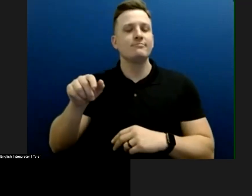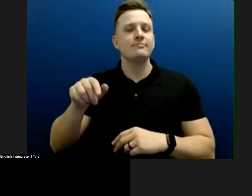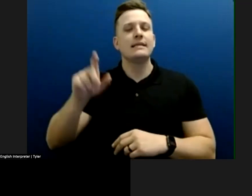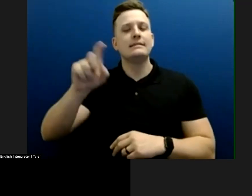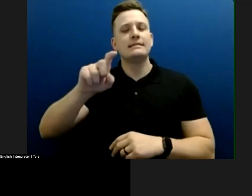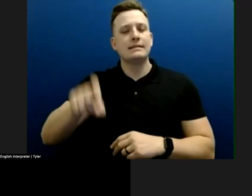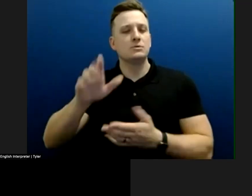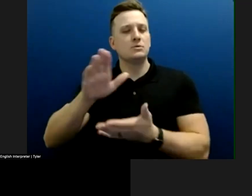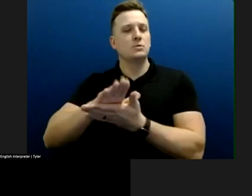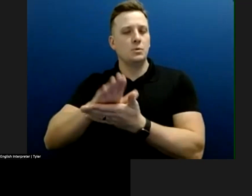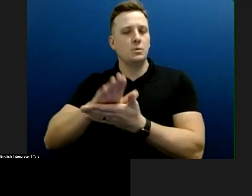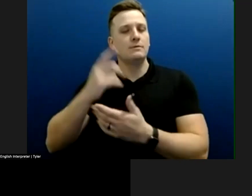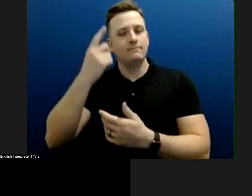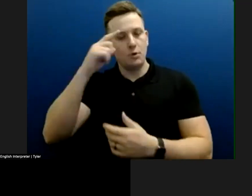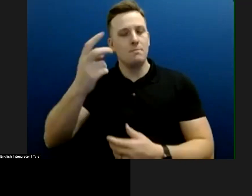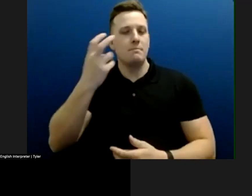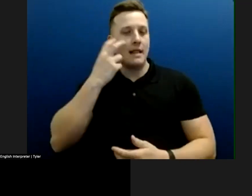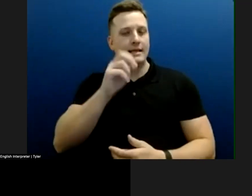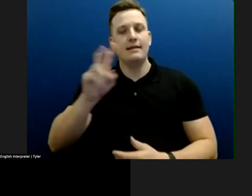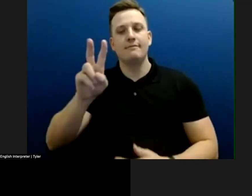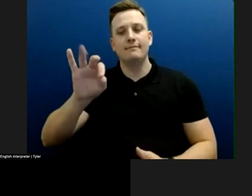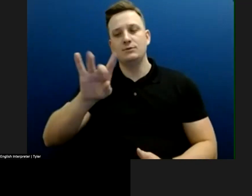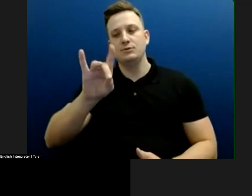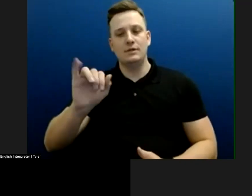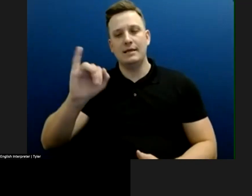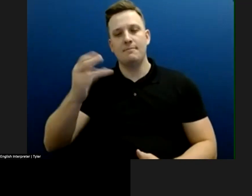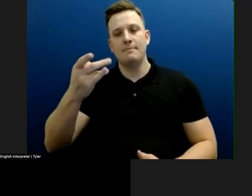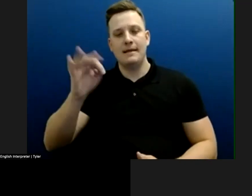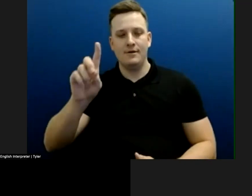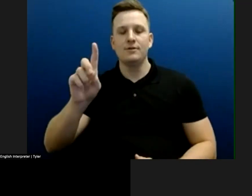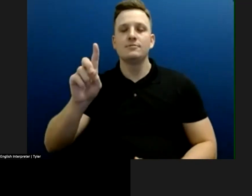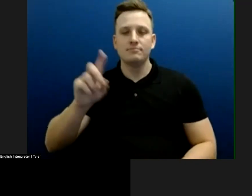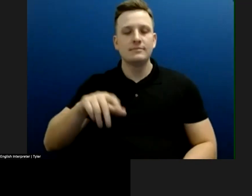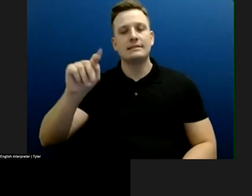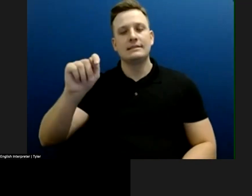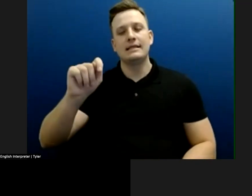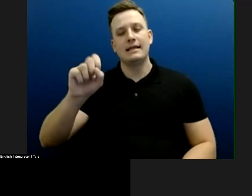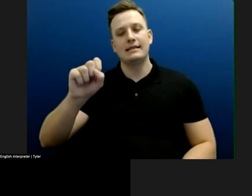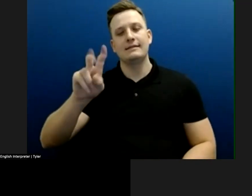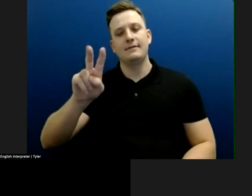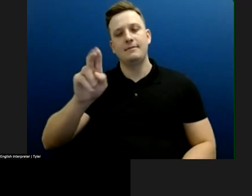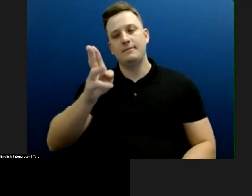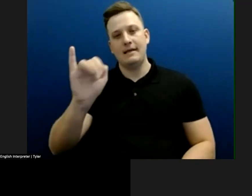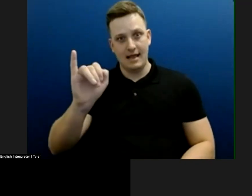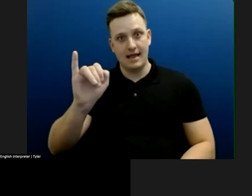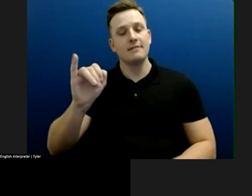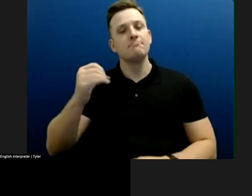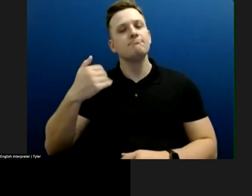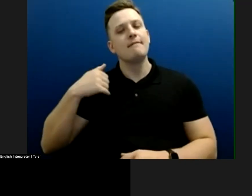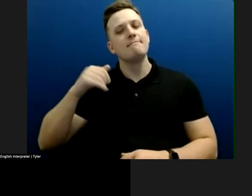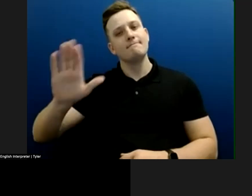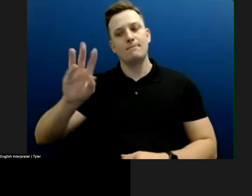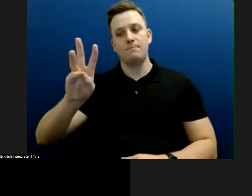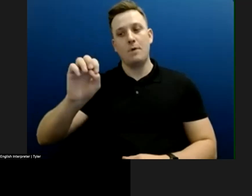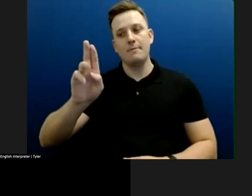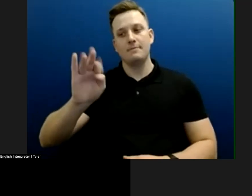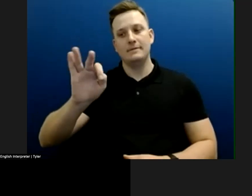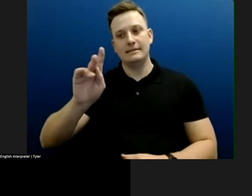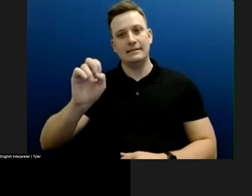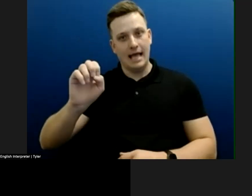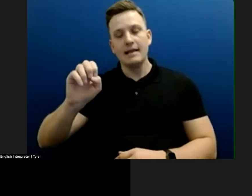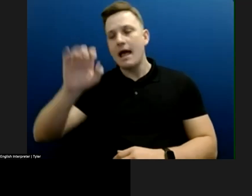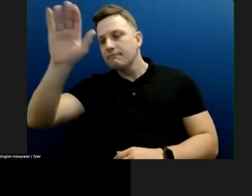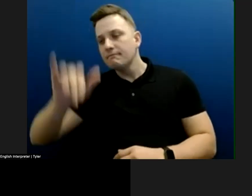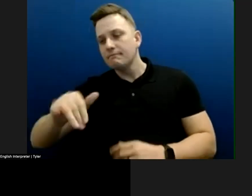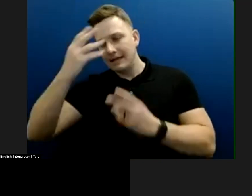Visually Impaired website, and all of the links for everything I'm going to talk about today I have passed to